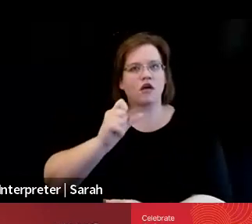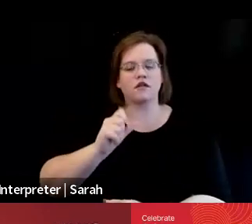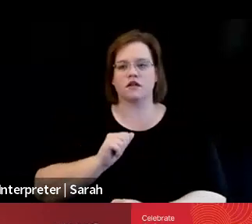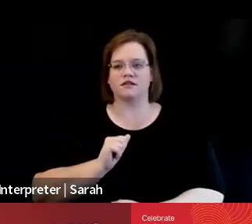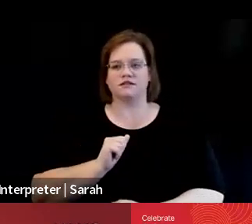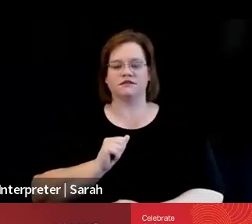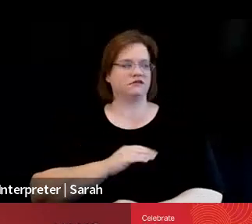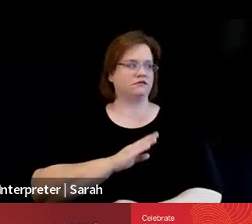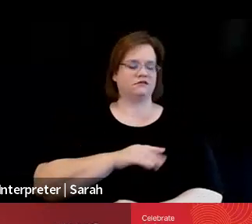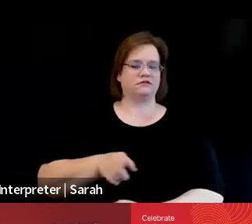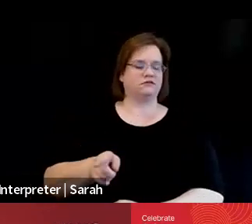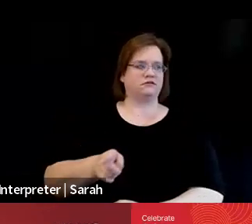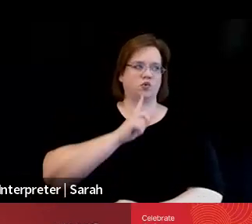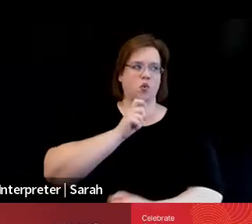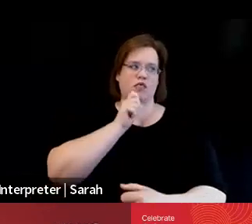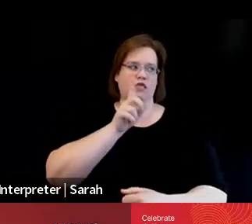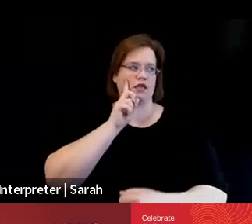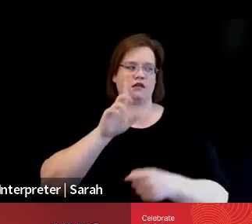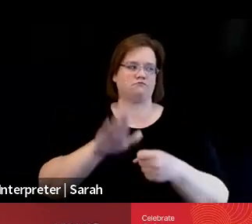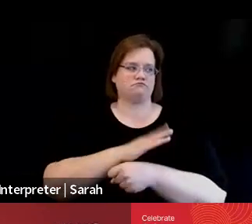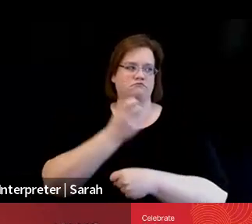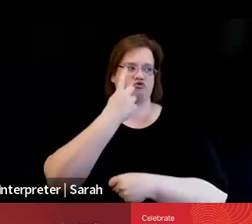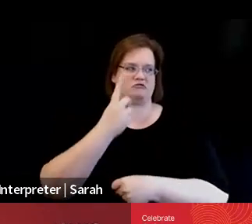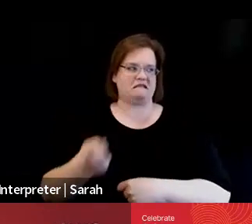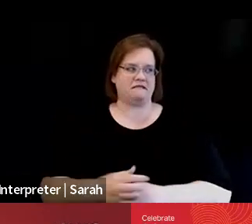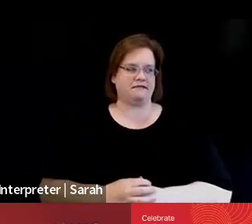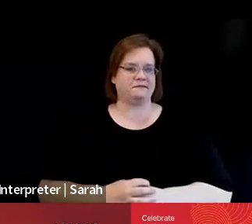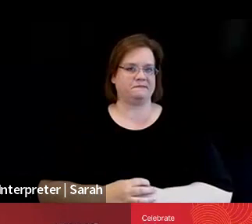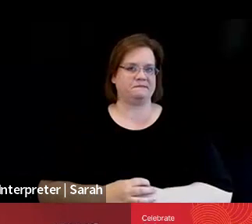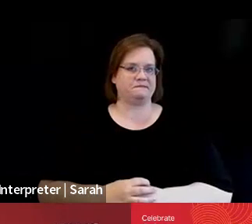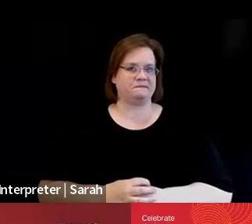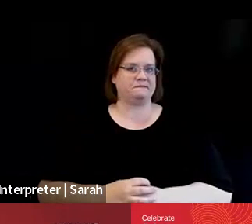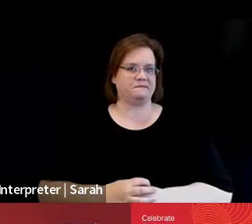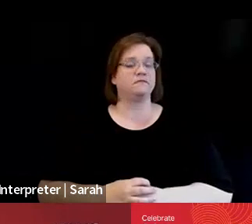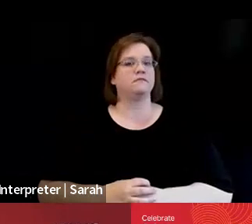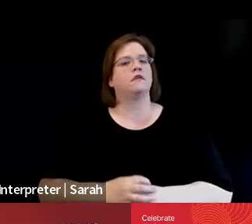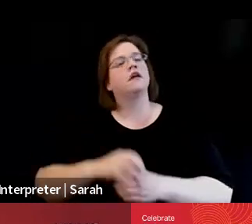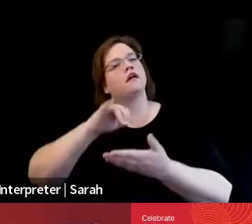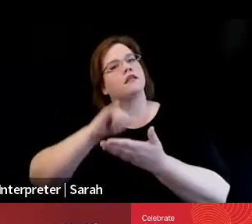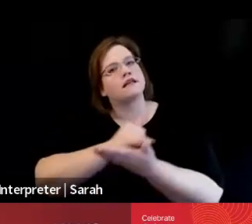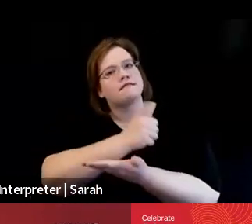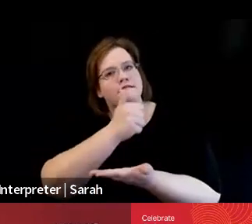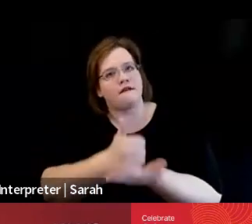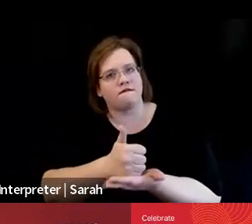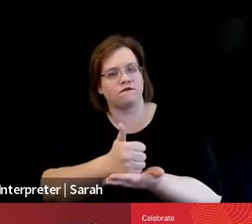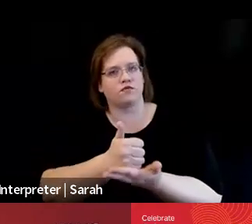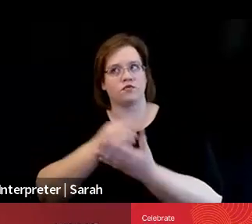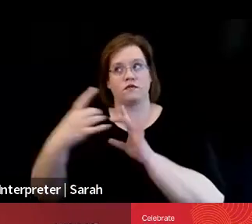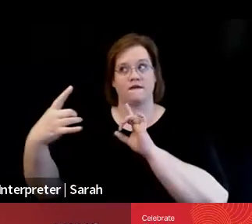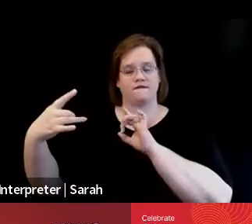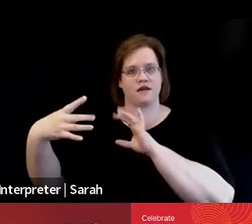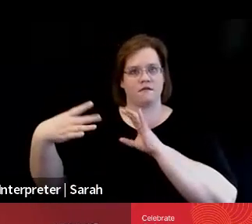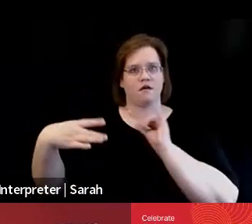don't think the patient's really understanding what we're saying here, right? And that's actually useful, extremely useful feedback to me